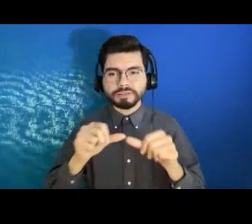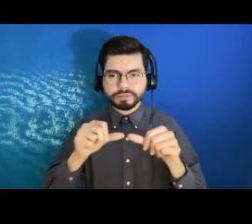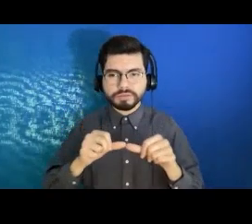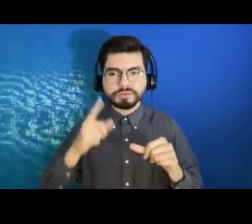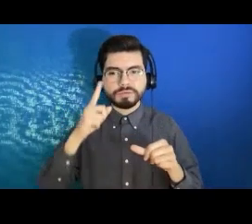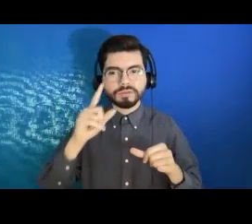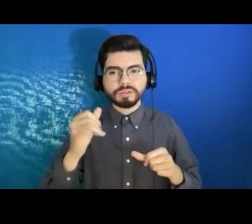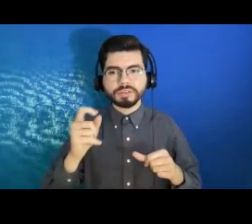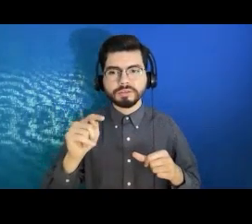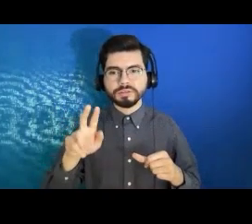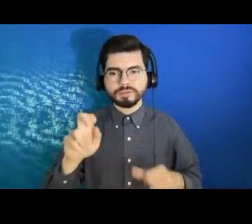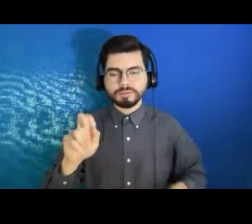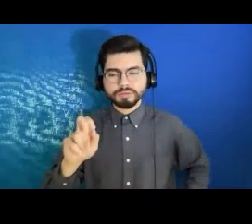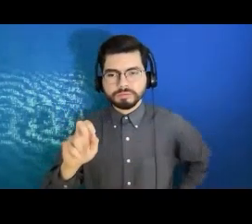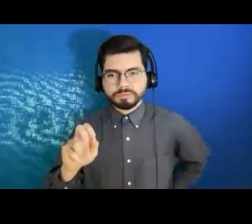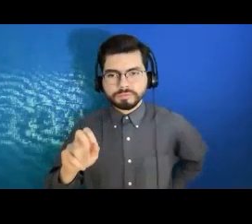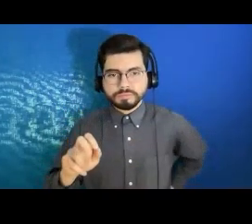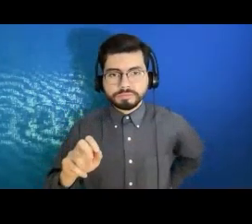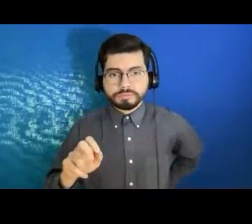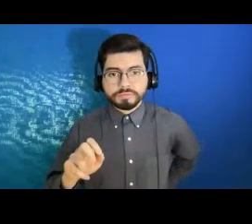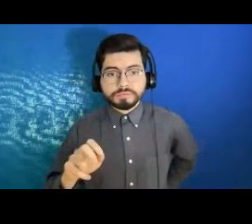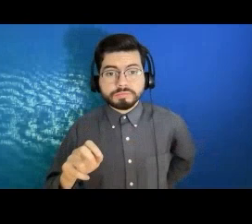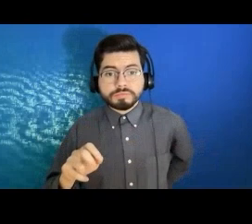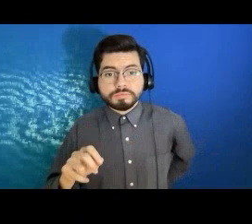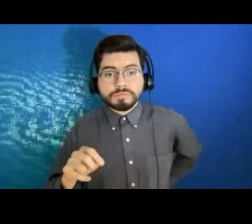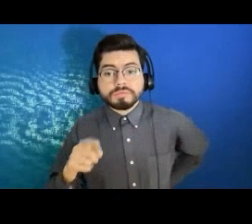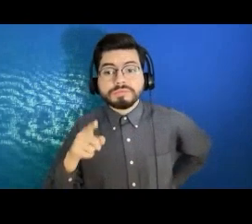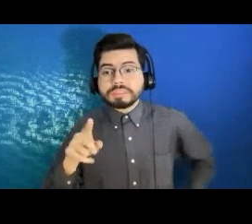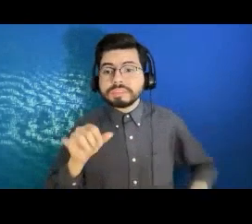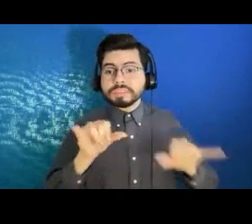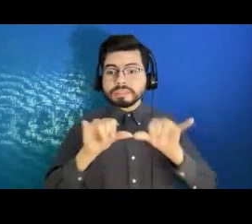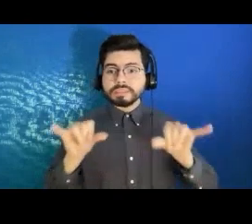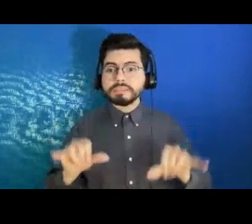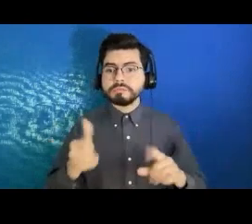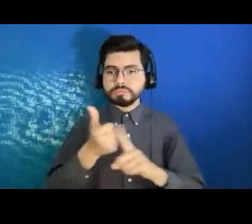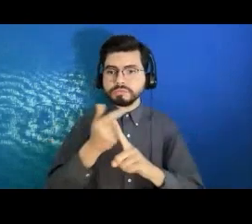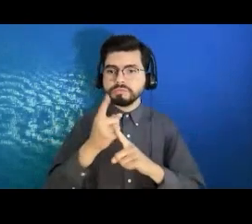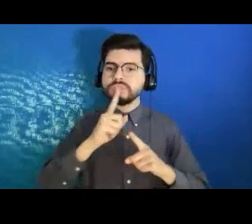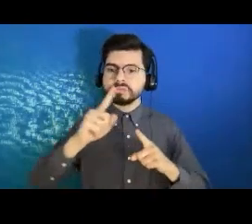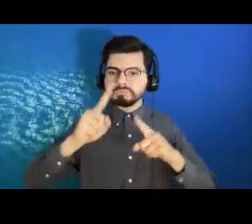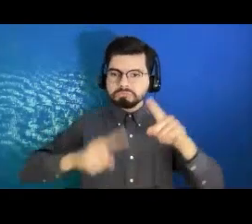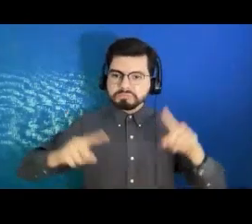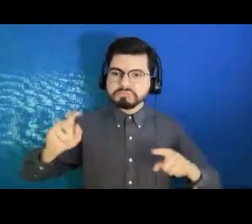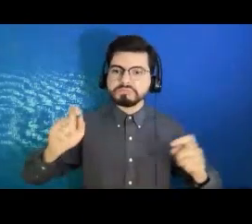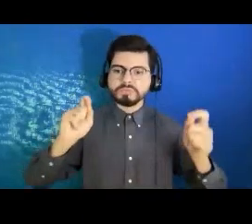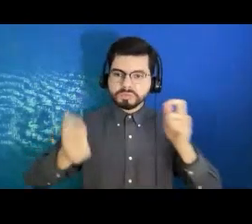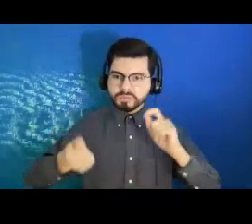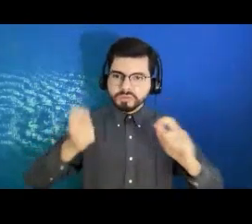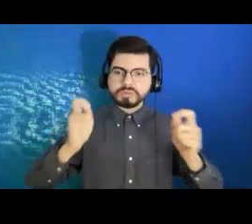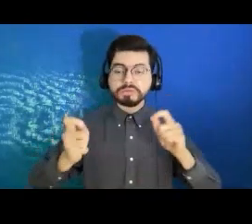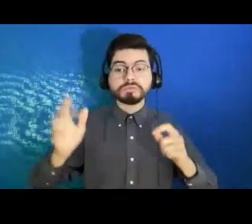dynamic systems. We have a lot of old thermal areas that obviously used to be active that are no longer hot